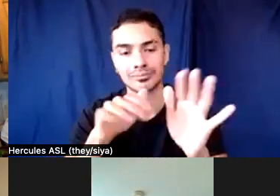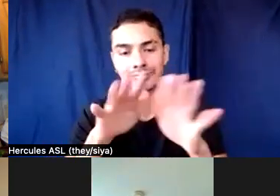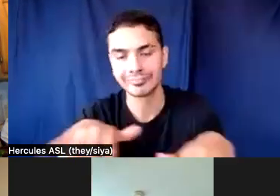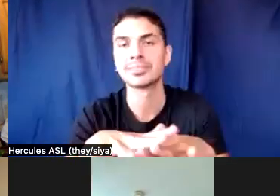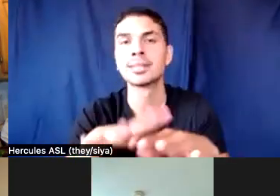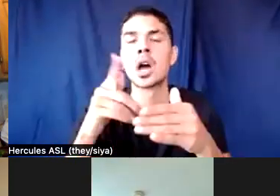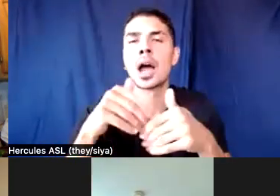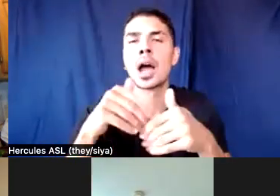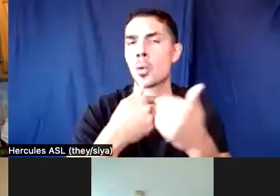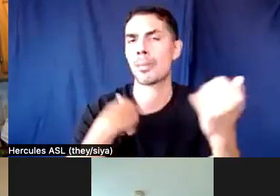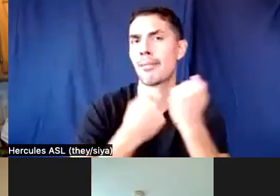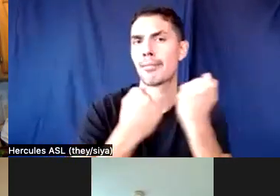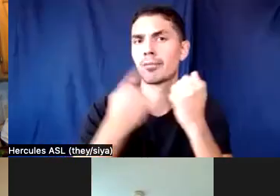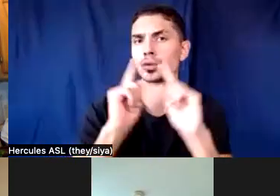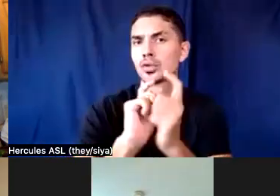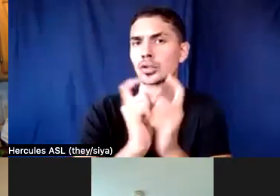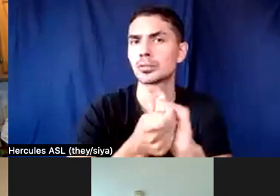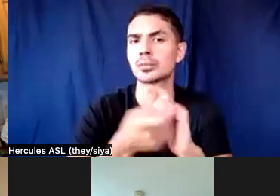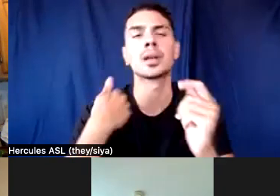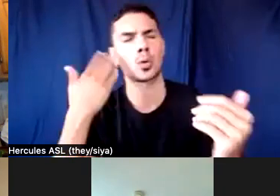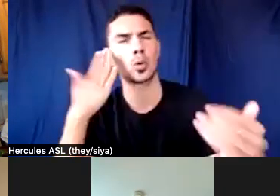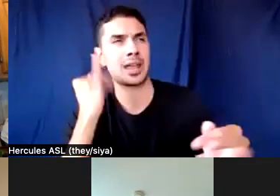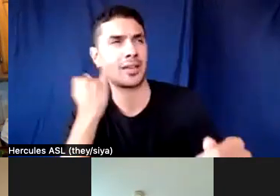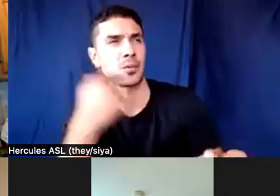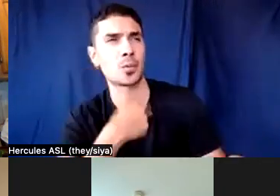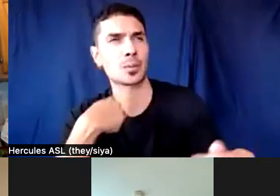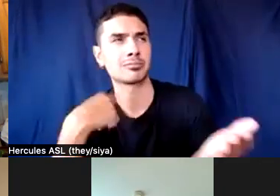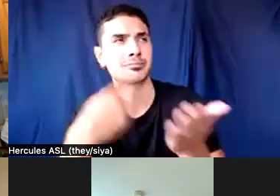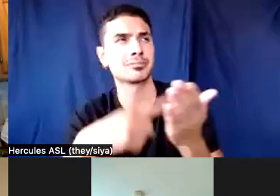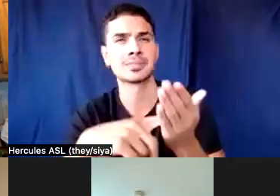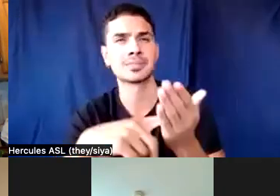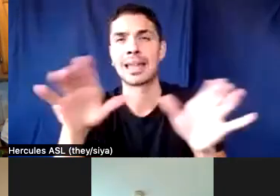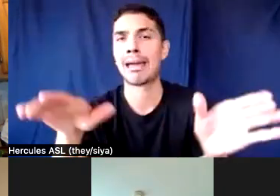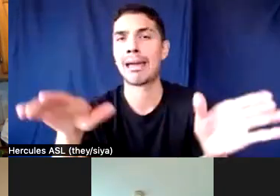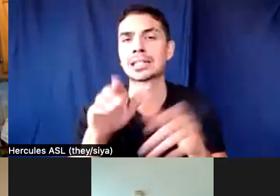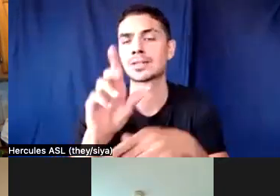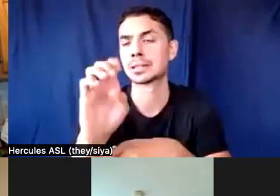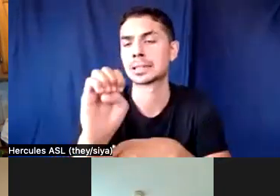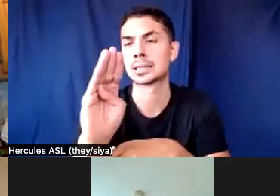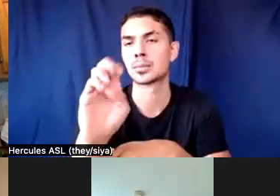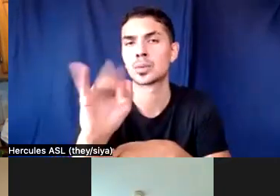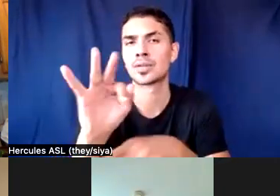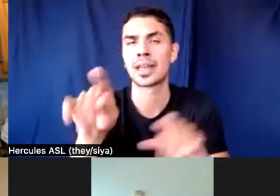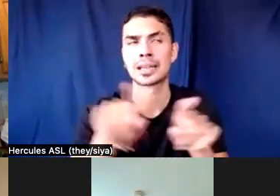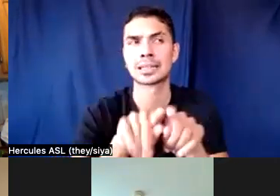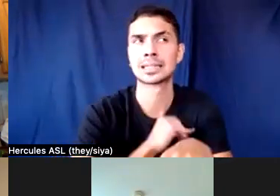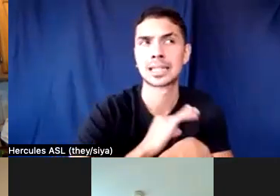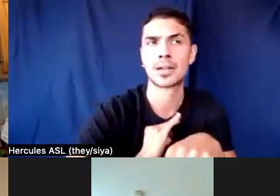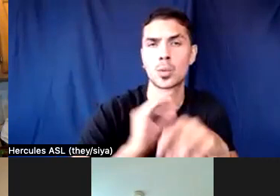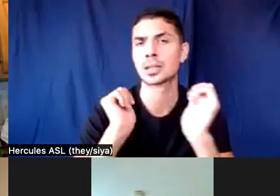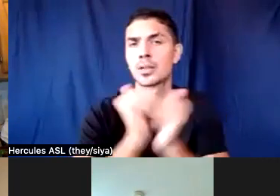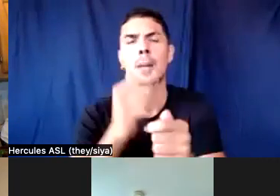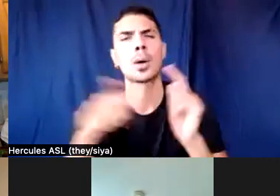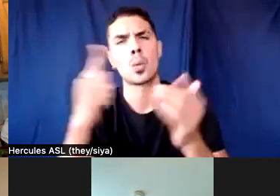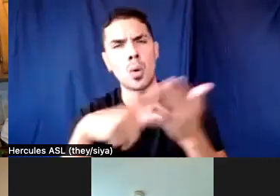Like we were talking, I don't know if we were talking after debrief last time or as a staff, but like what does it look